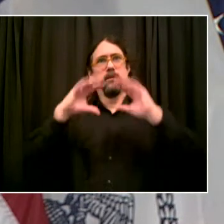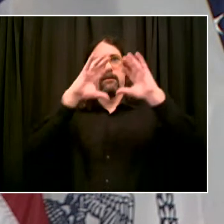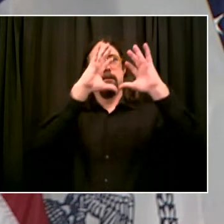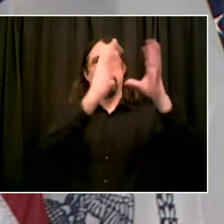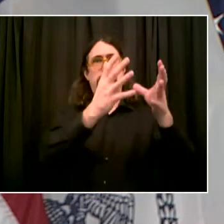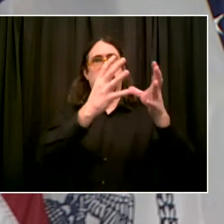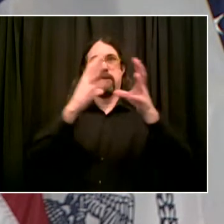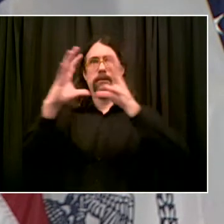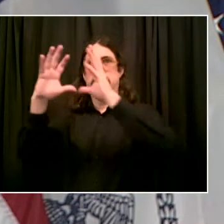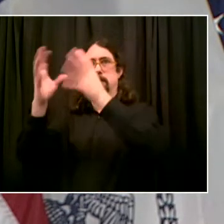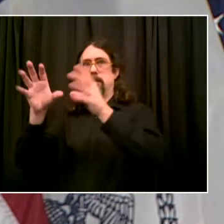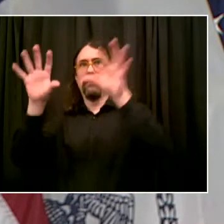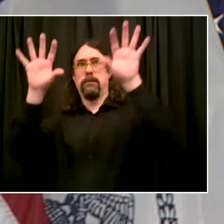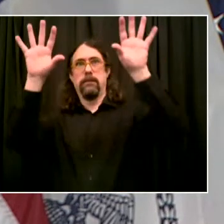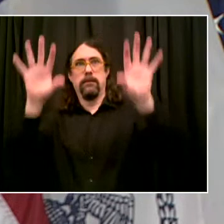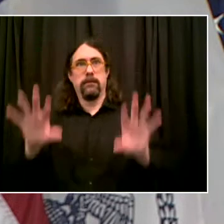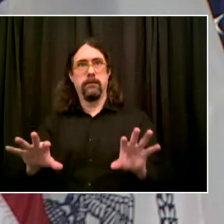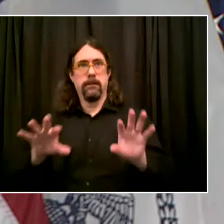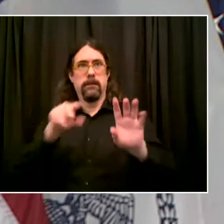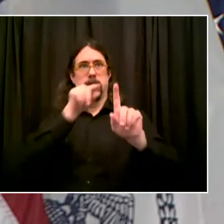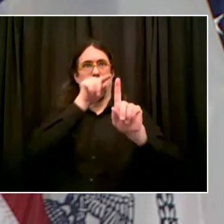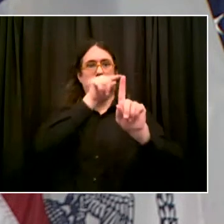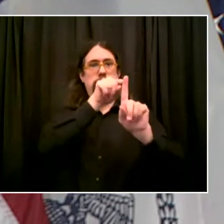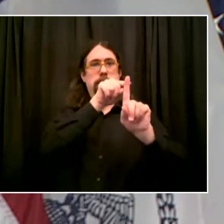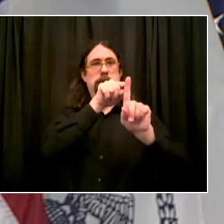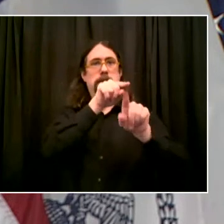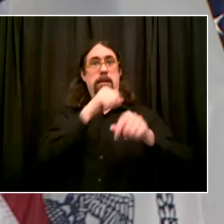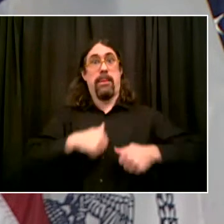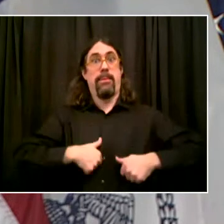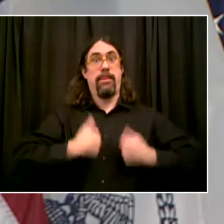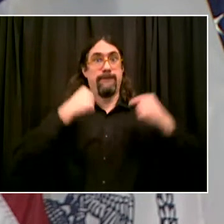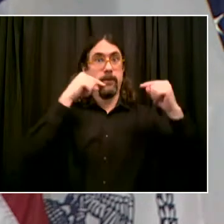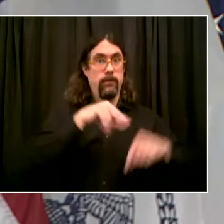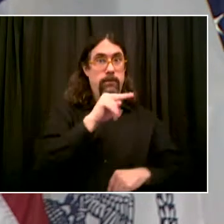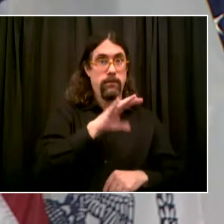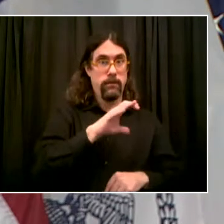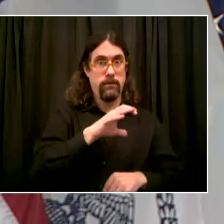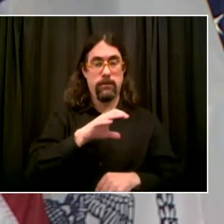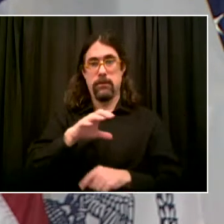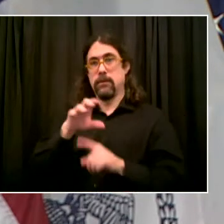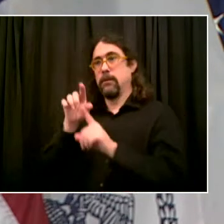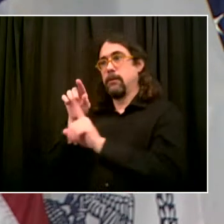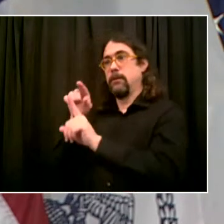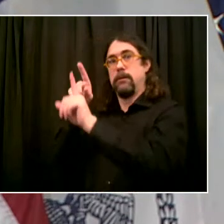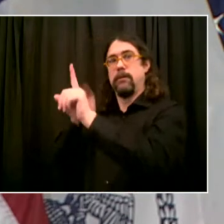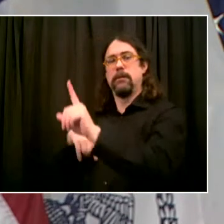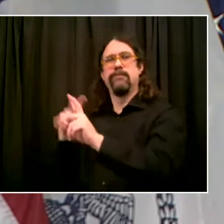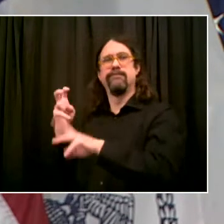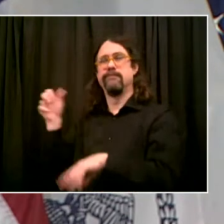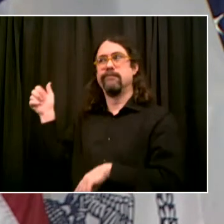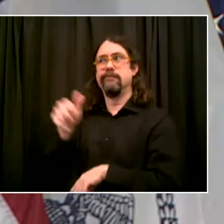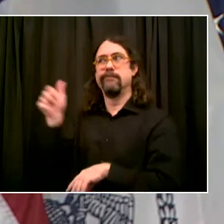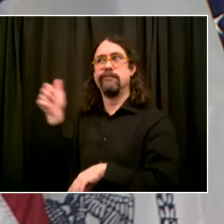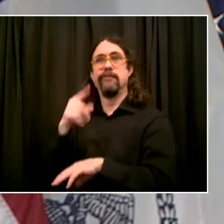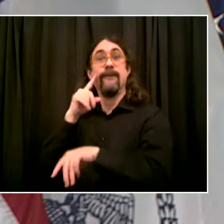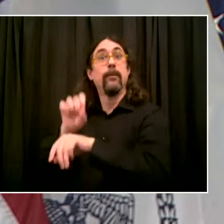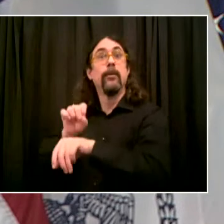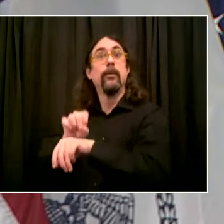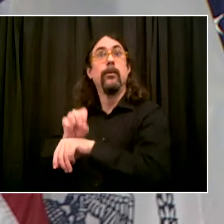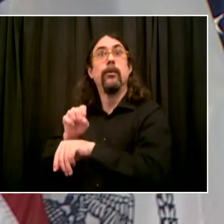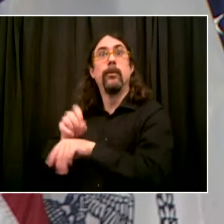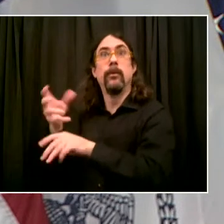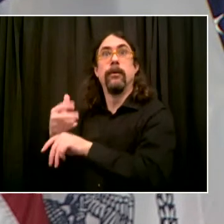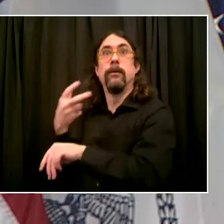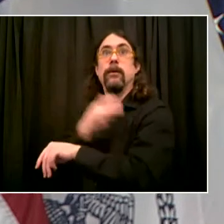25% of people who've gotten it? Do you know who's a cop, a firefighter, a teacher, compared to who's just someone who came down from Mamaroneck to